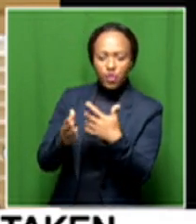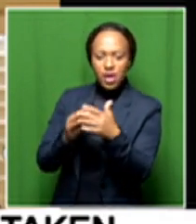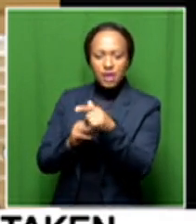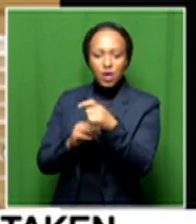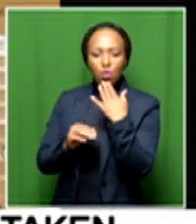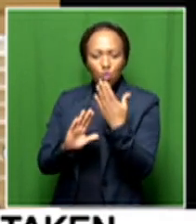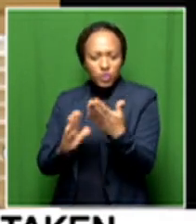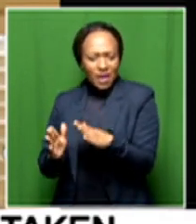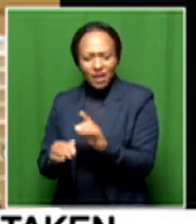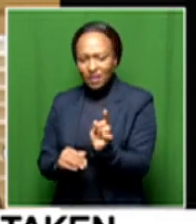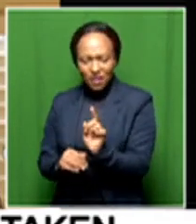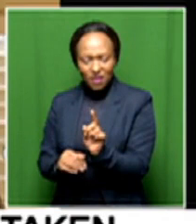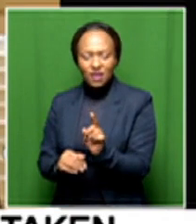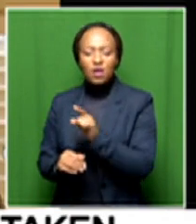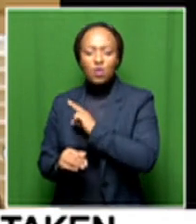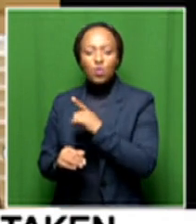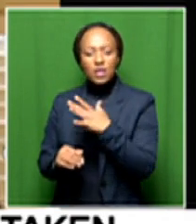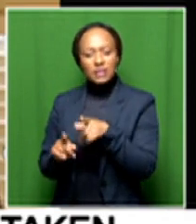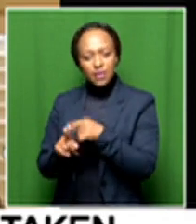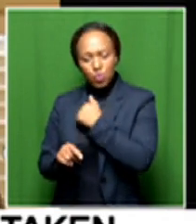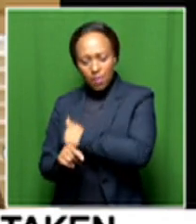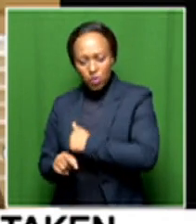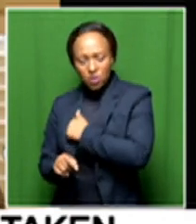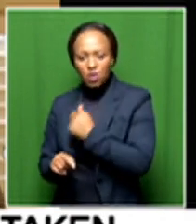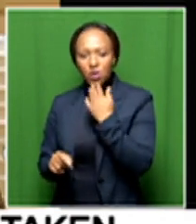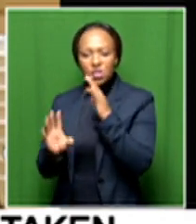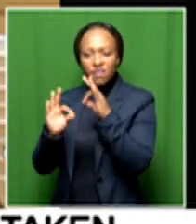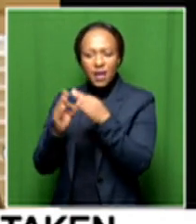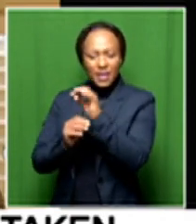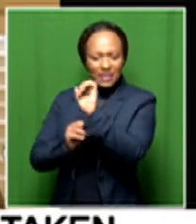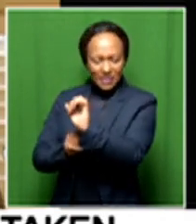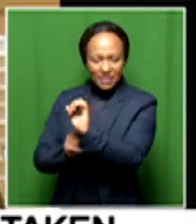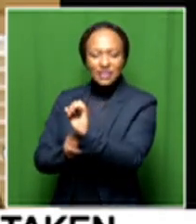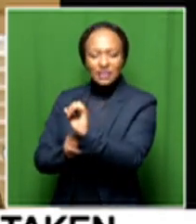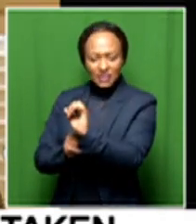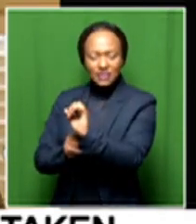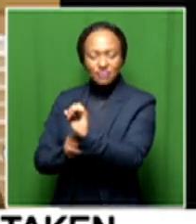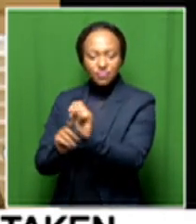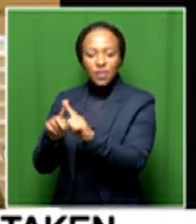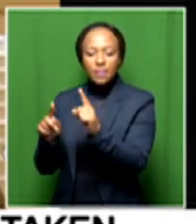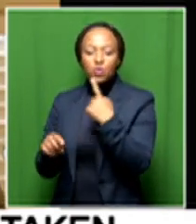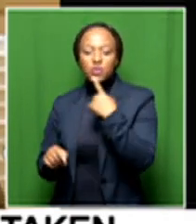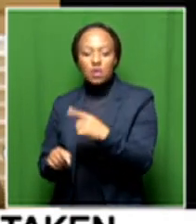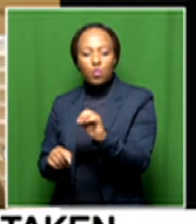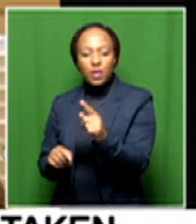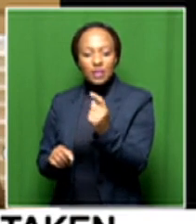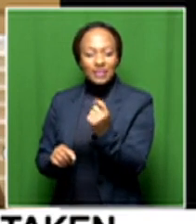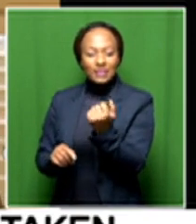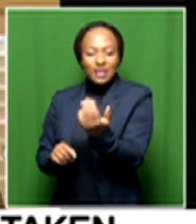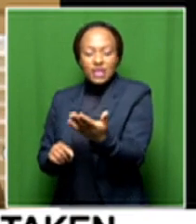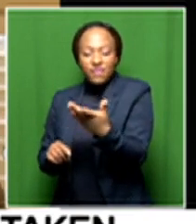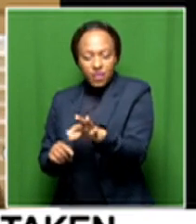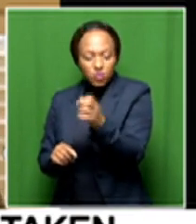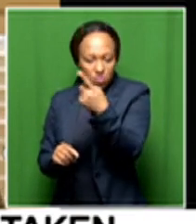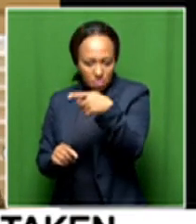who's actually deceased. In actual fact, we're apologizing to the family for that. But I have to say that the tender was awarded to